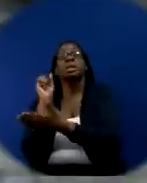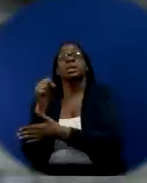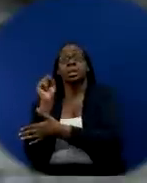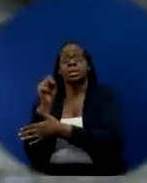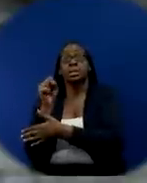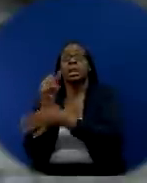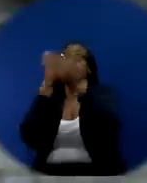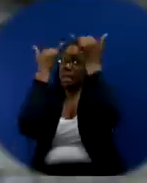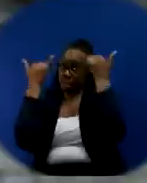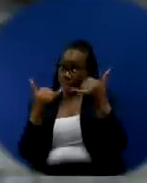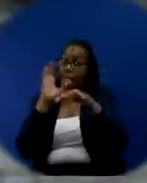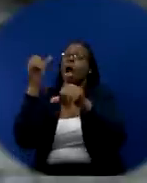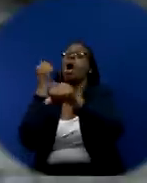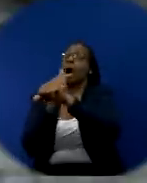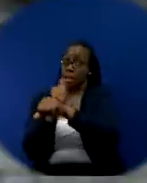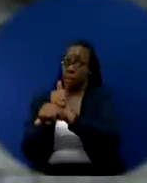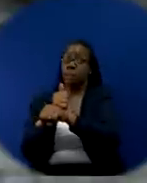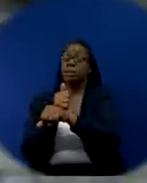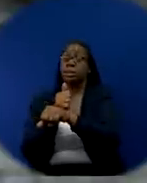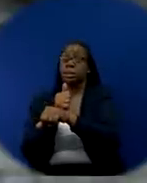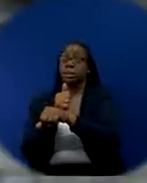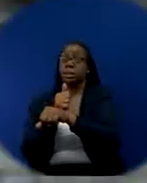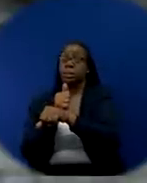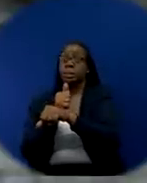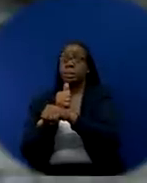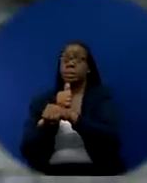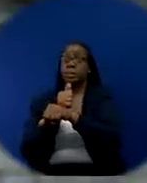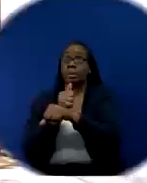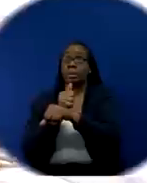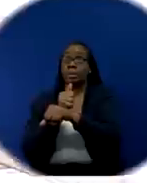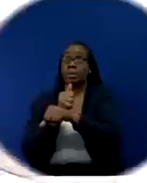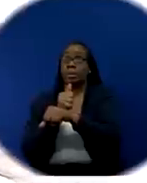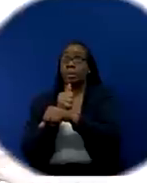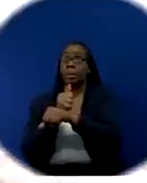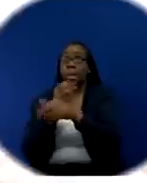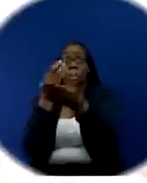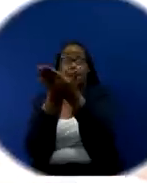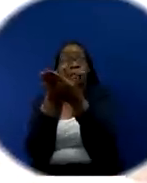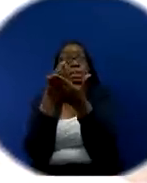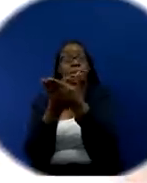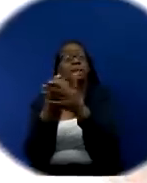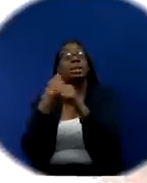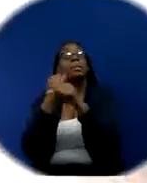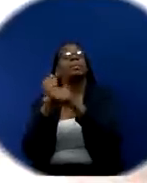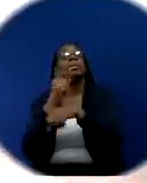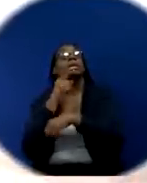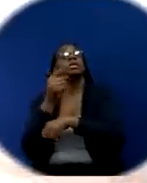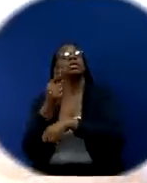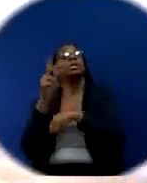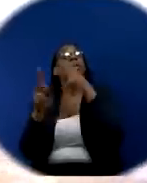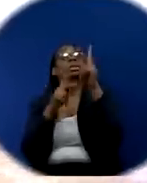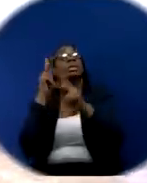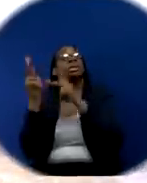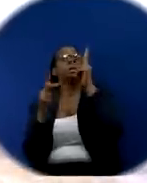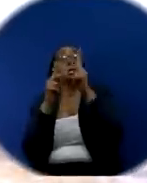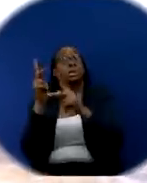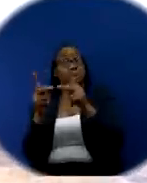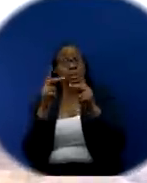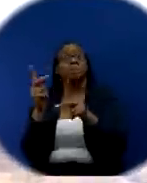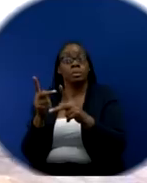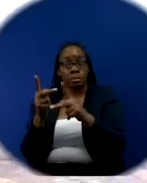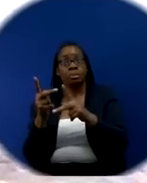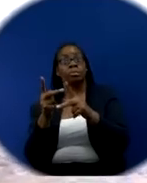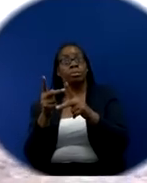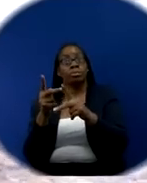you're saying amen to me. You understand what this man is dealing with. He spent his money to make sure that these people would be well taken care